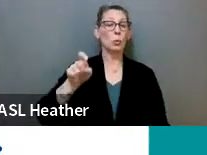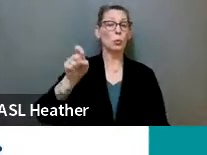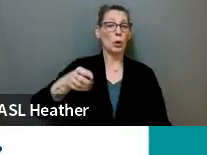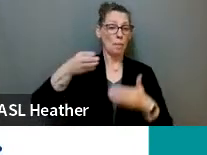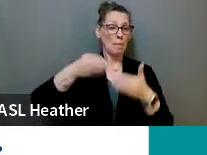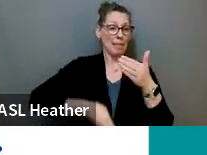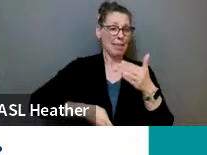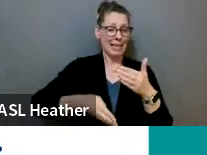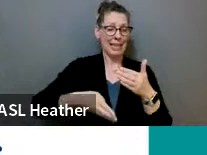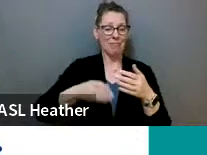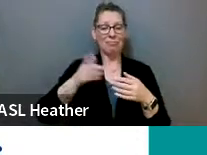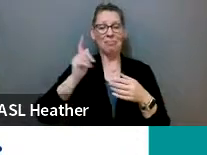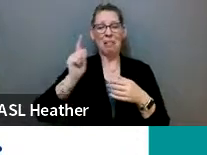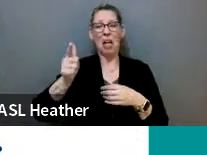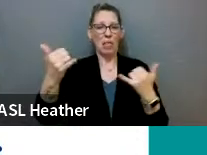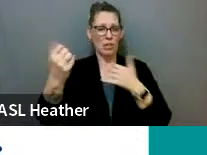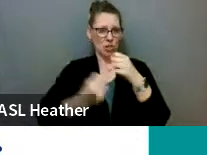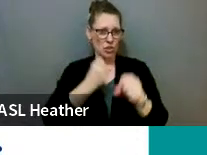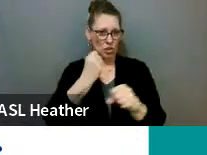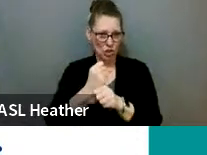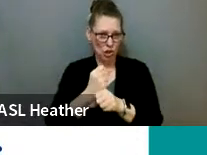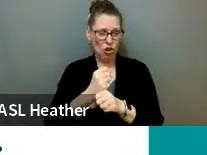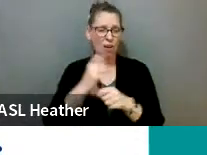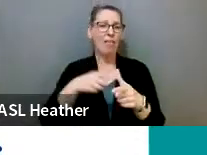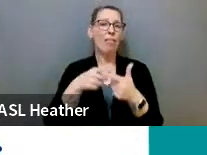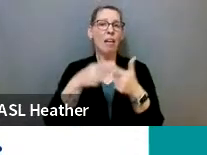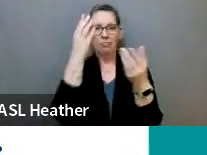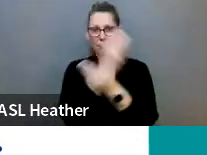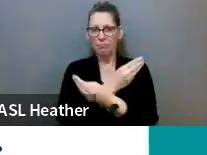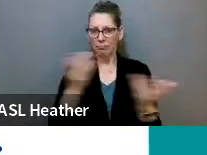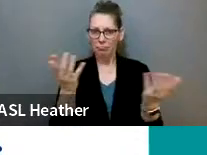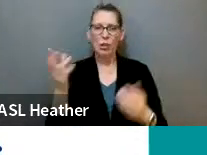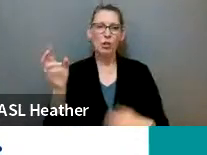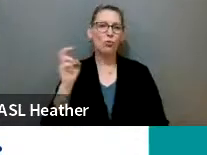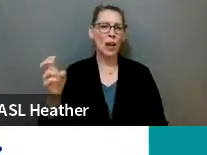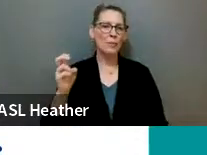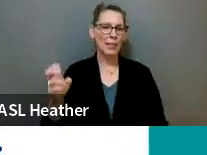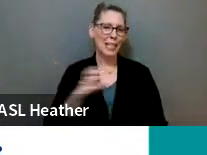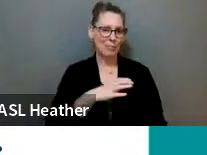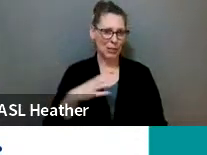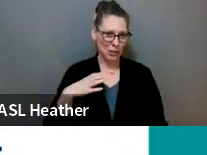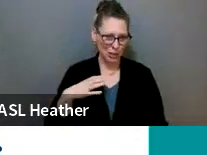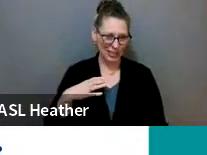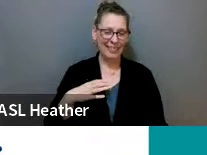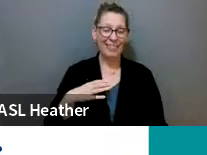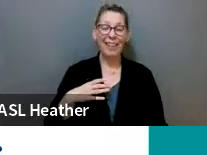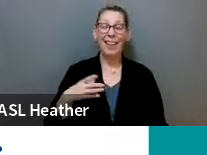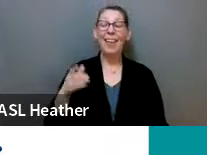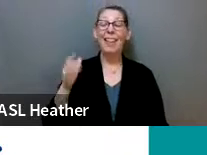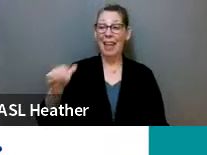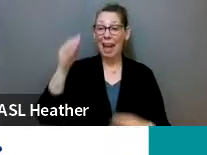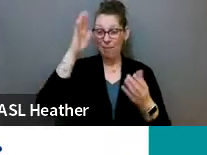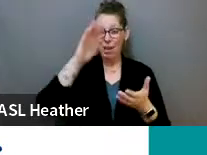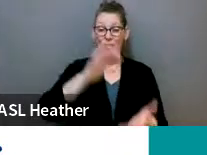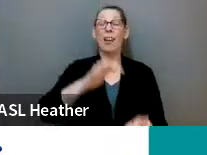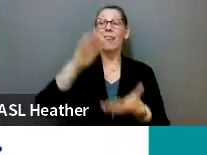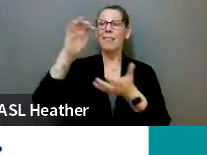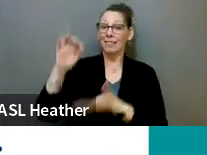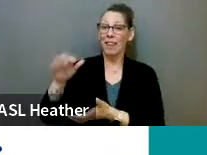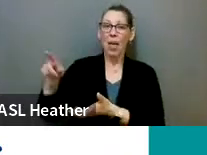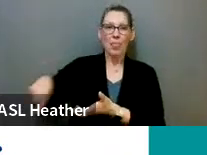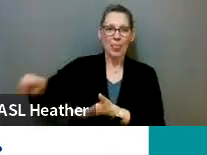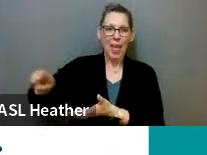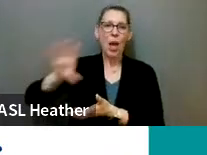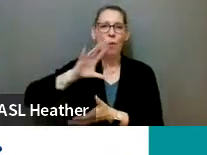later this year and provide that information to the transportation commissions. And then they will take that information and they will look